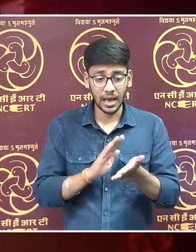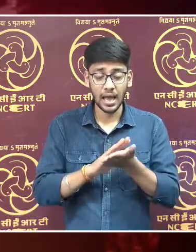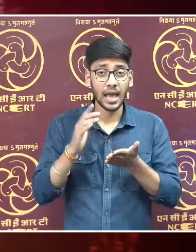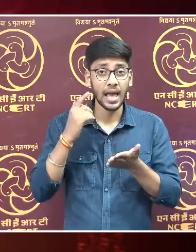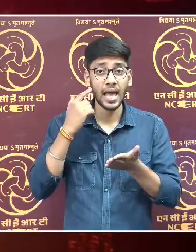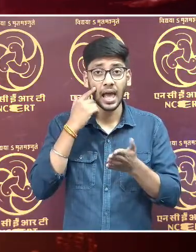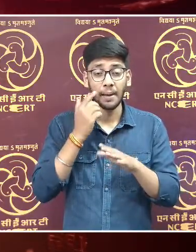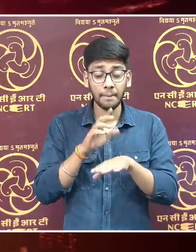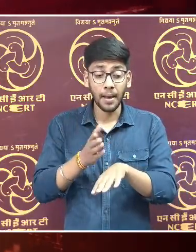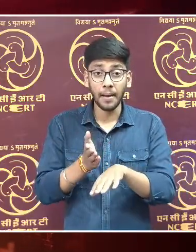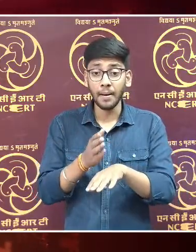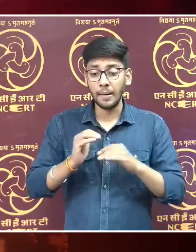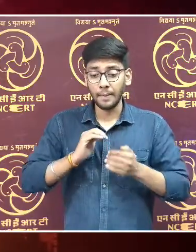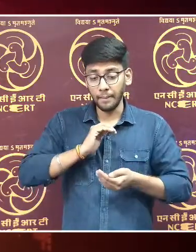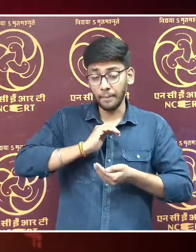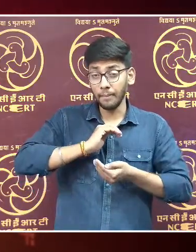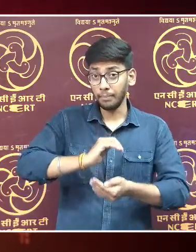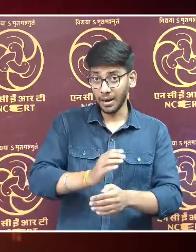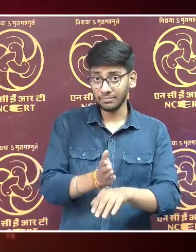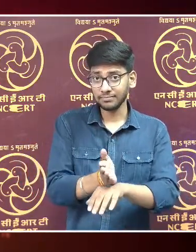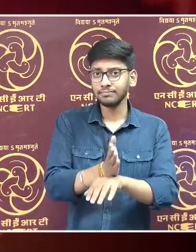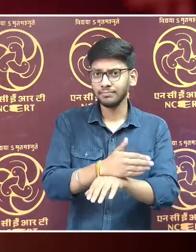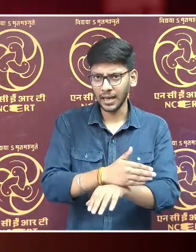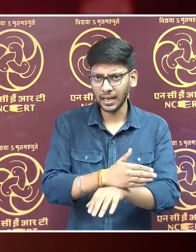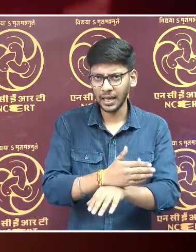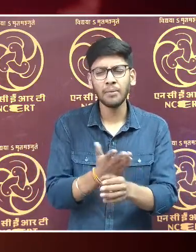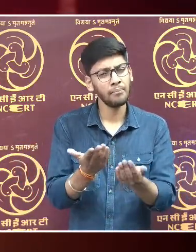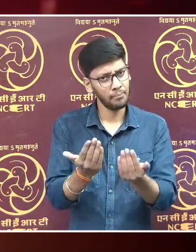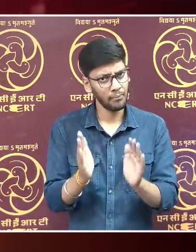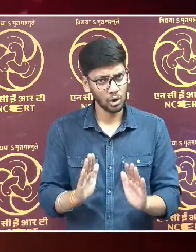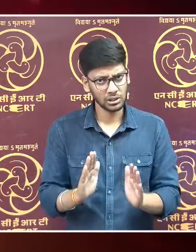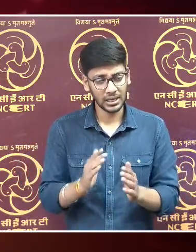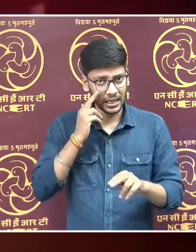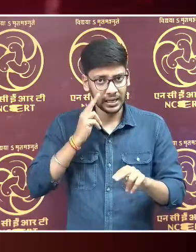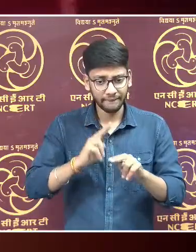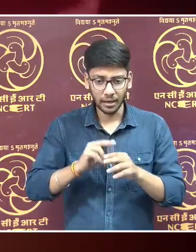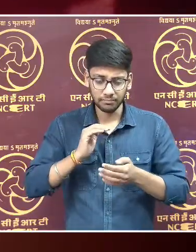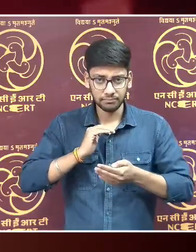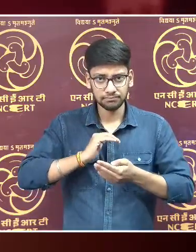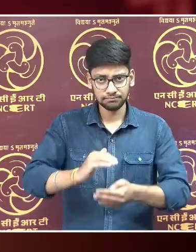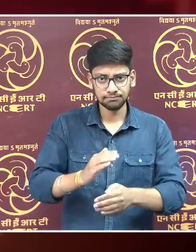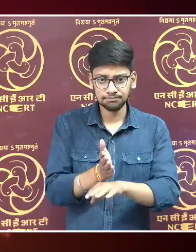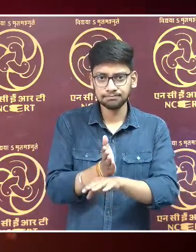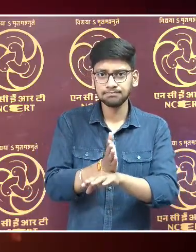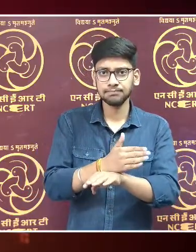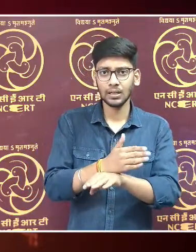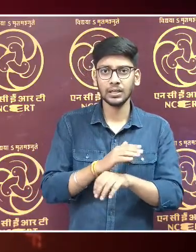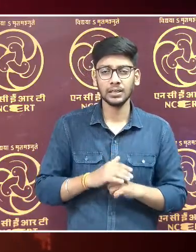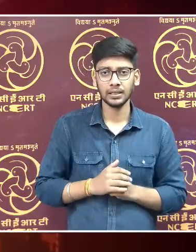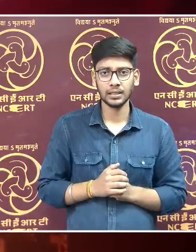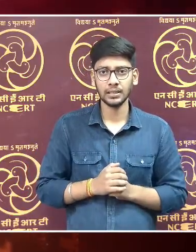impairment before birth? Will it be possible for the medical science to find out?